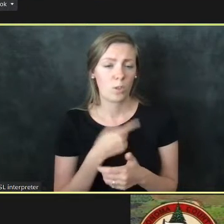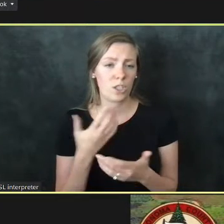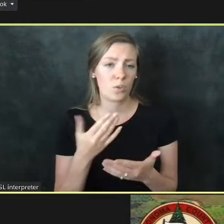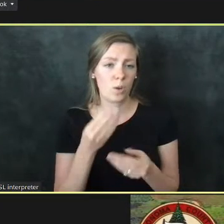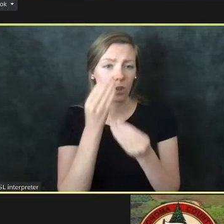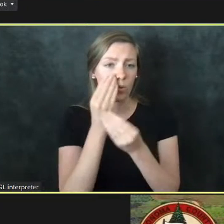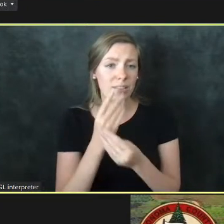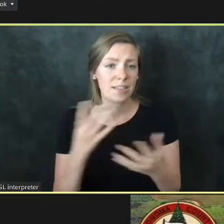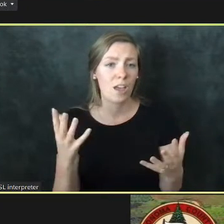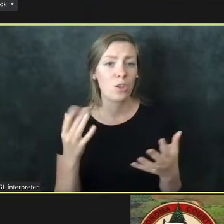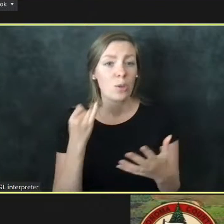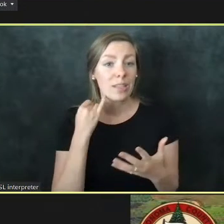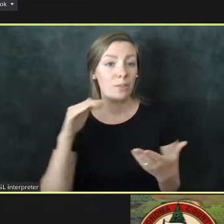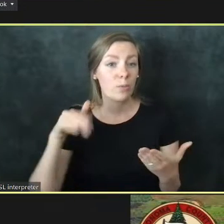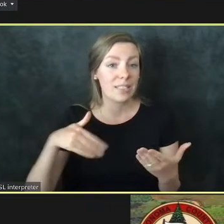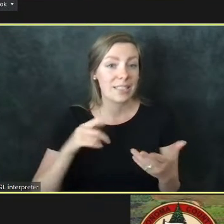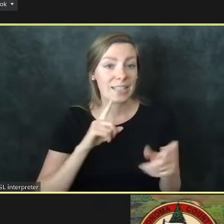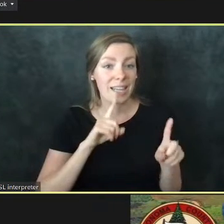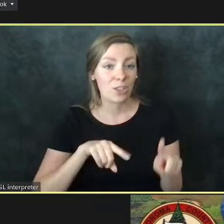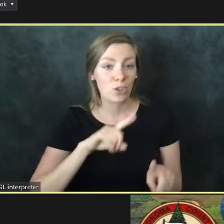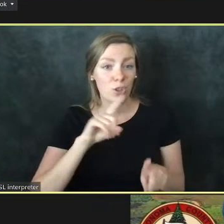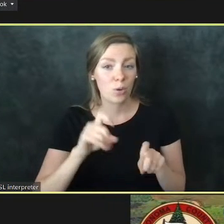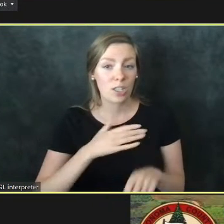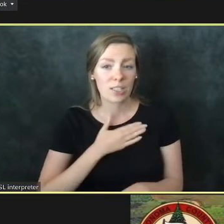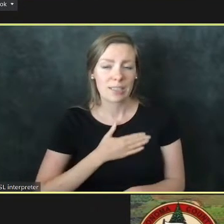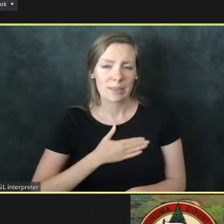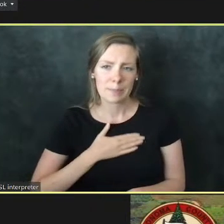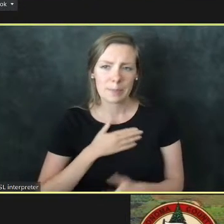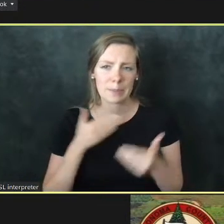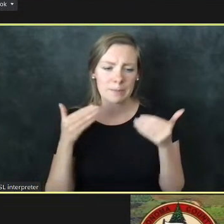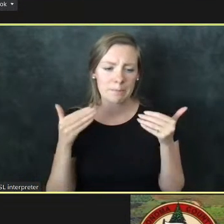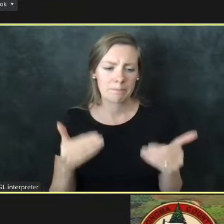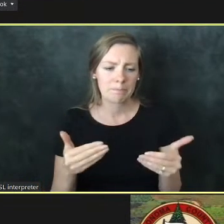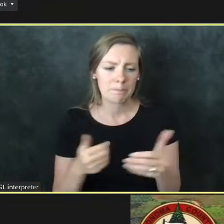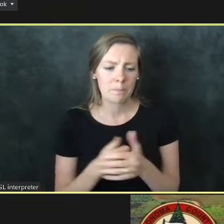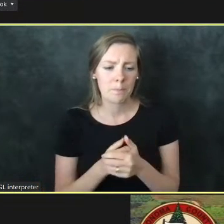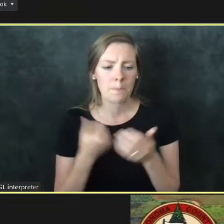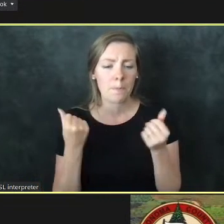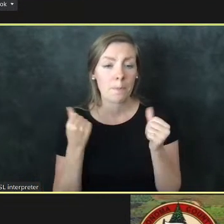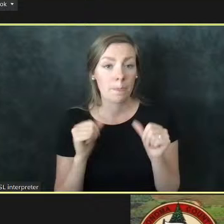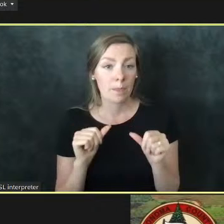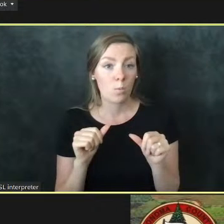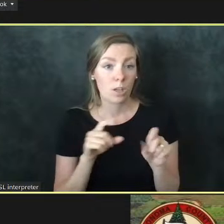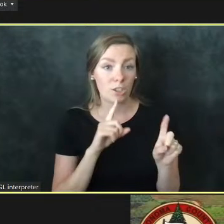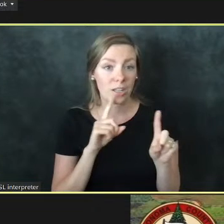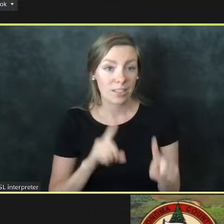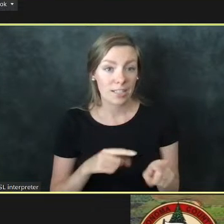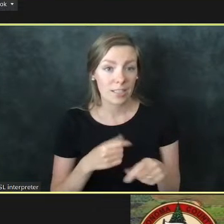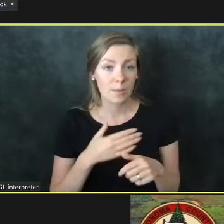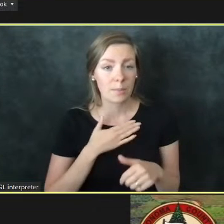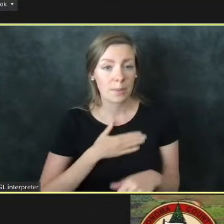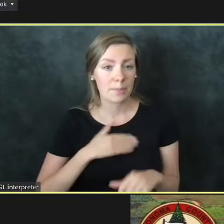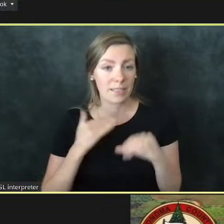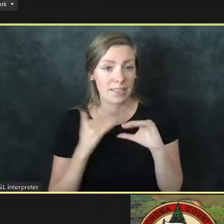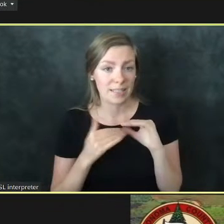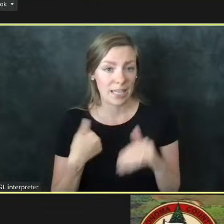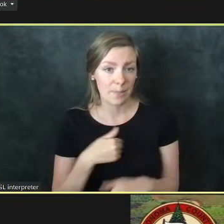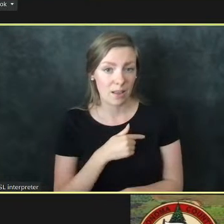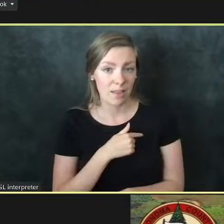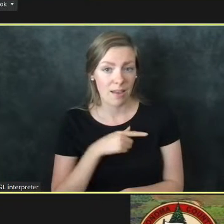members that if we did not answer your questions, please feel free. We'll try to get to them, but please feel free to email us